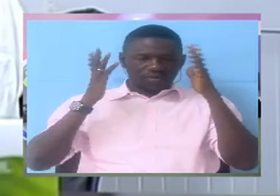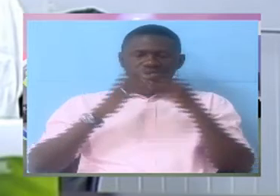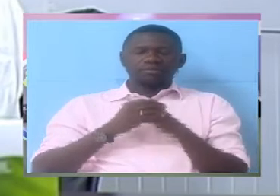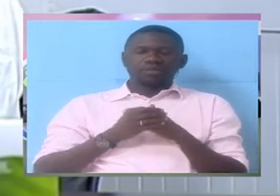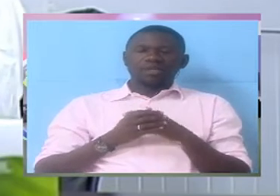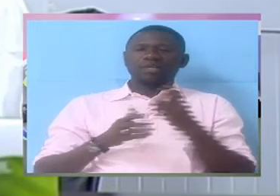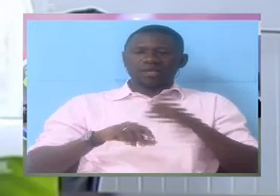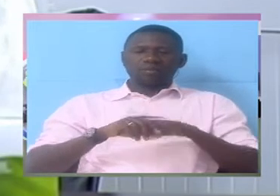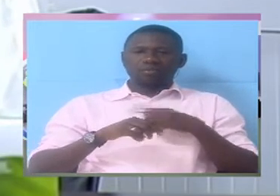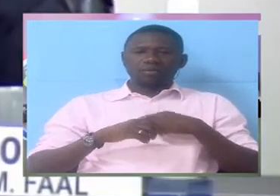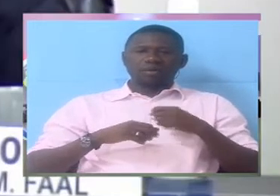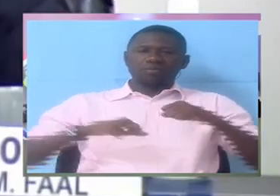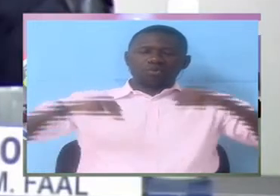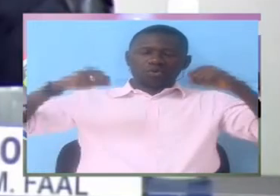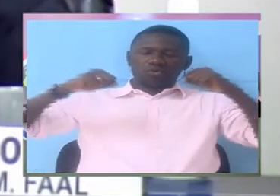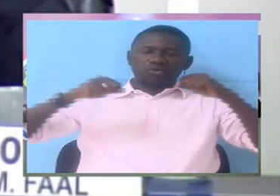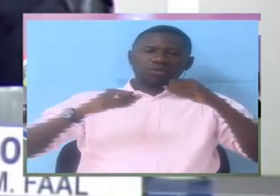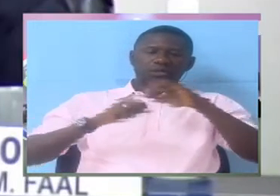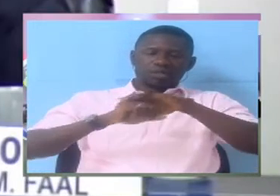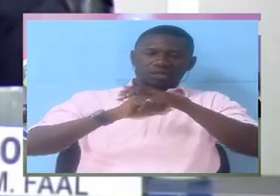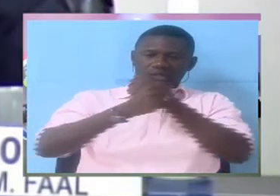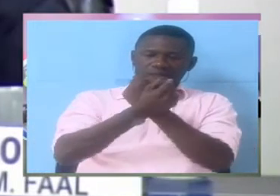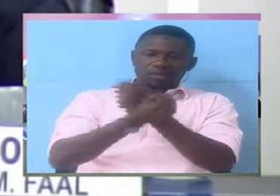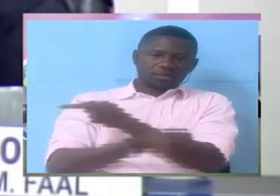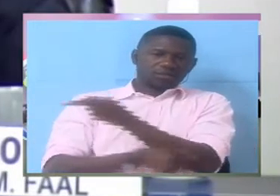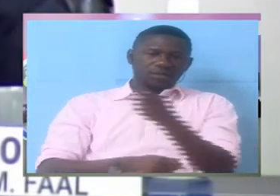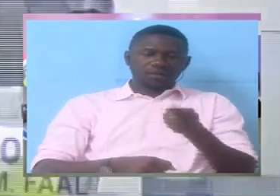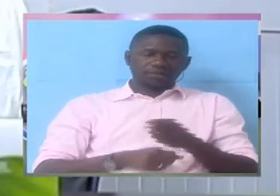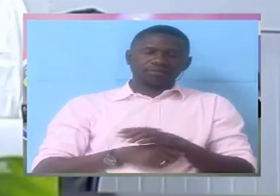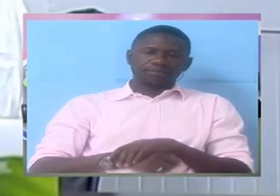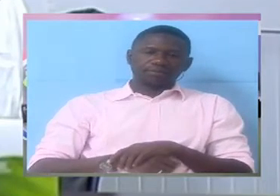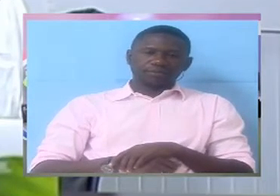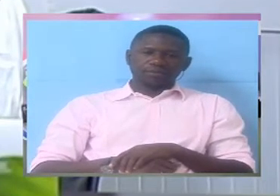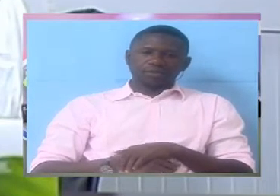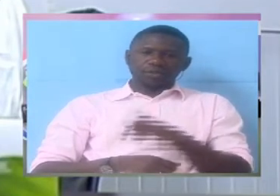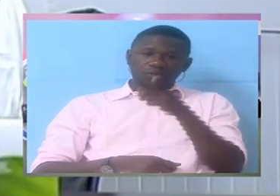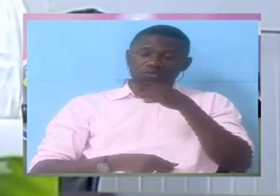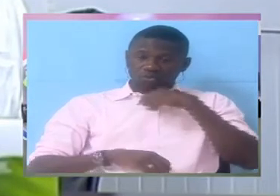le muta. Did you torture anybody?